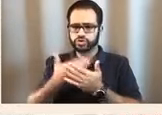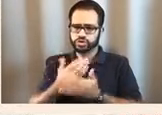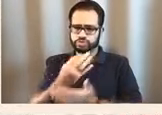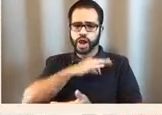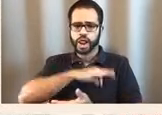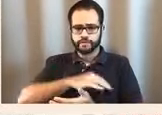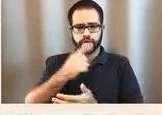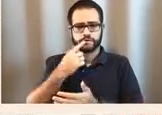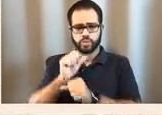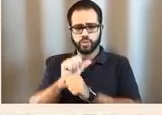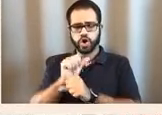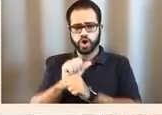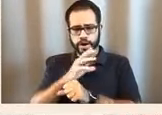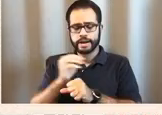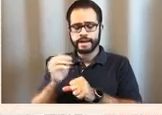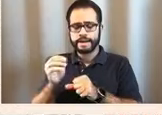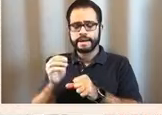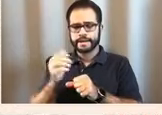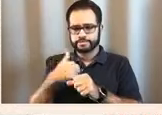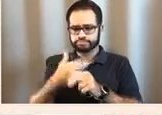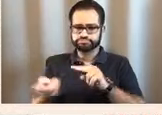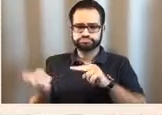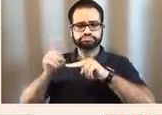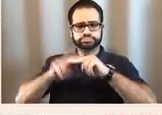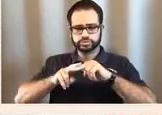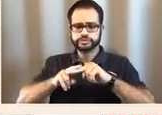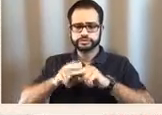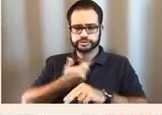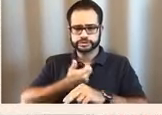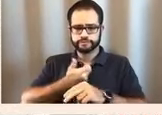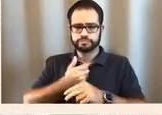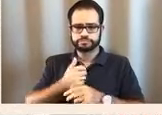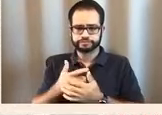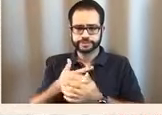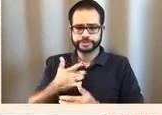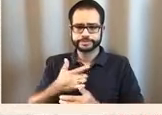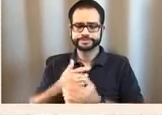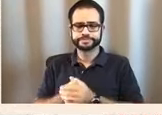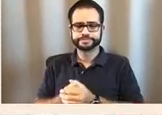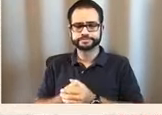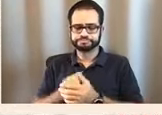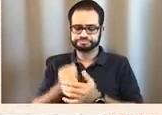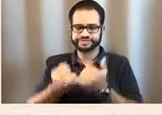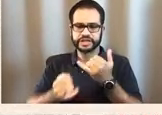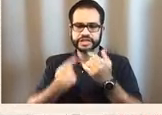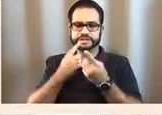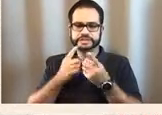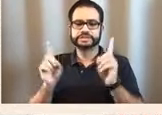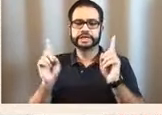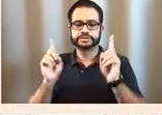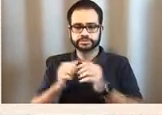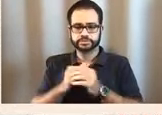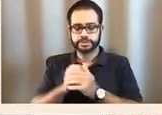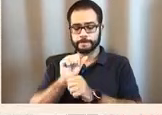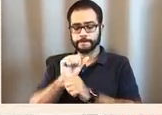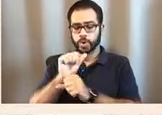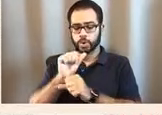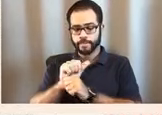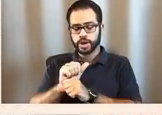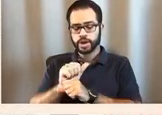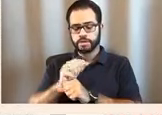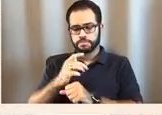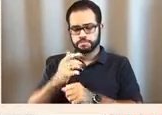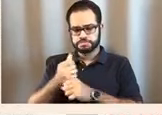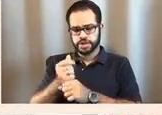self-esteem and self-worth. And finally, success. Employment gives the individual a sense of purpose and meaning, which